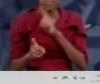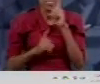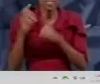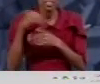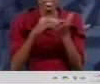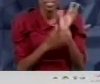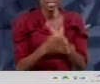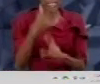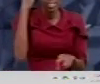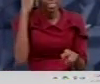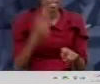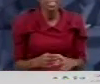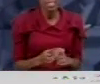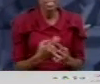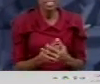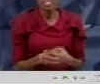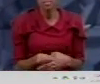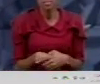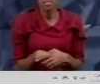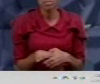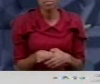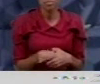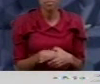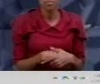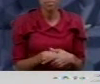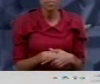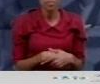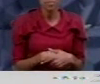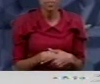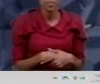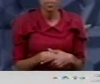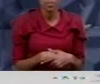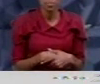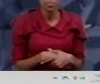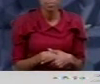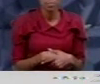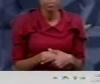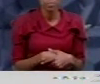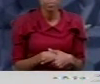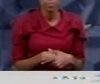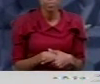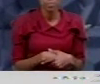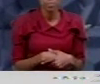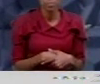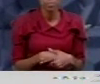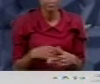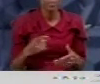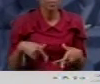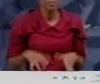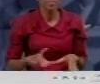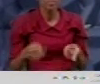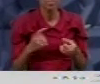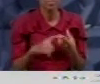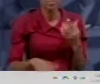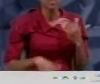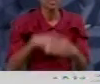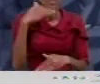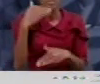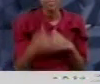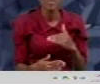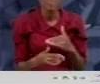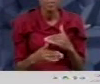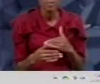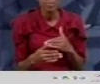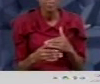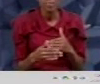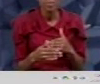next session of today's family worship, the youth variety and song.